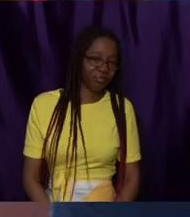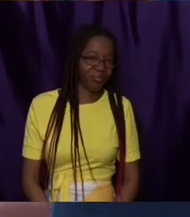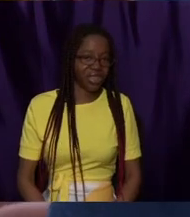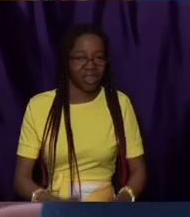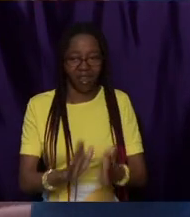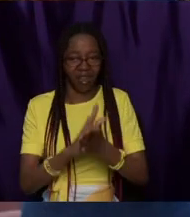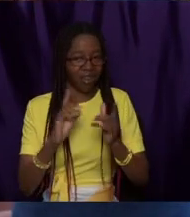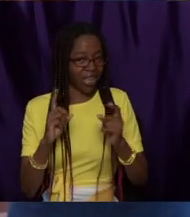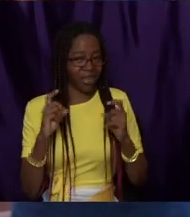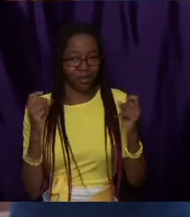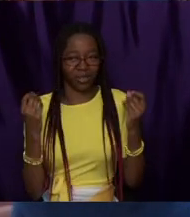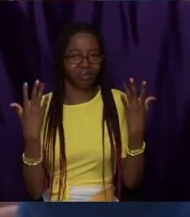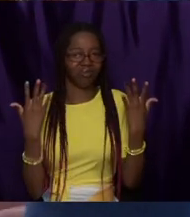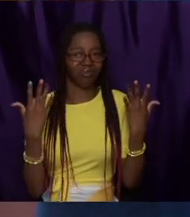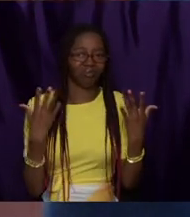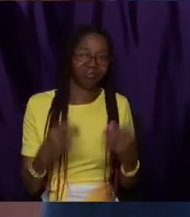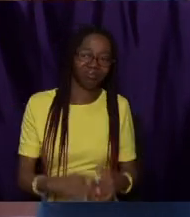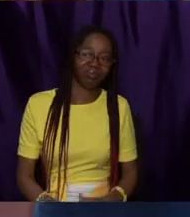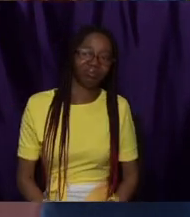Hallelujah.